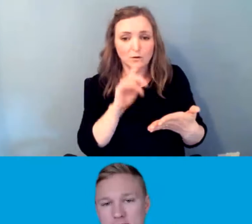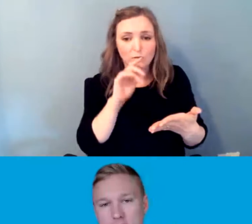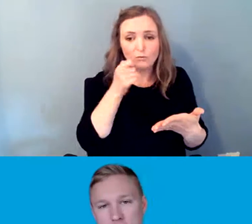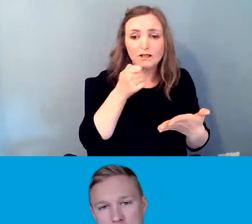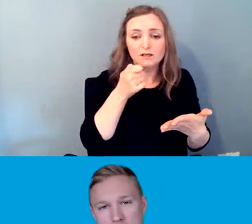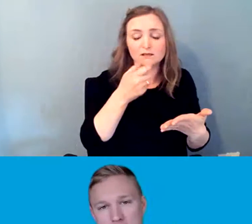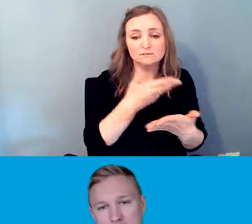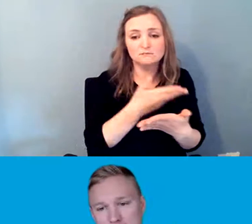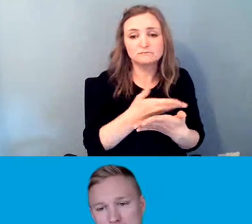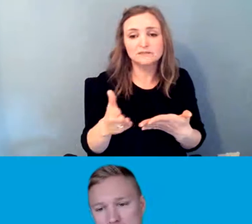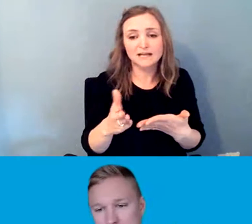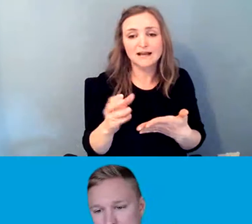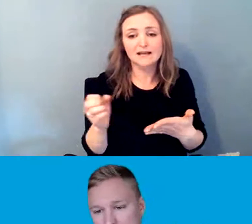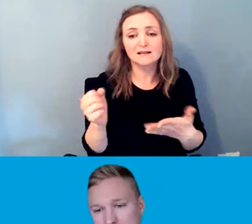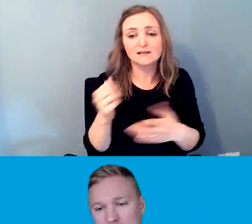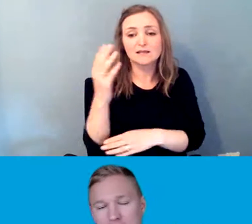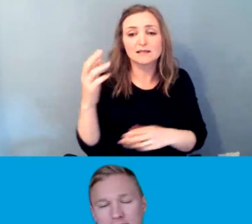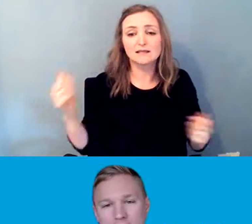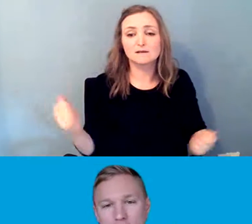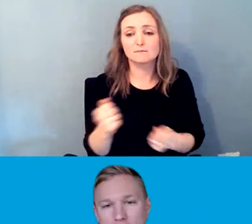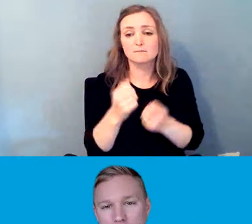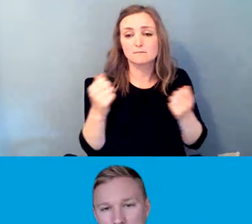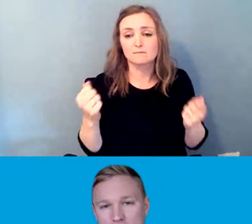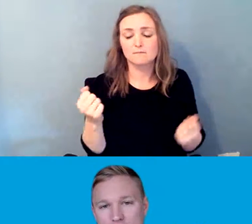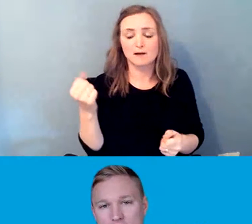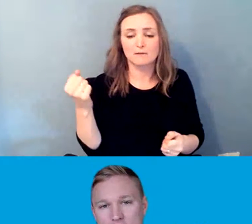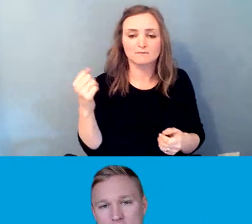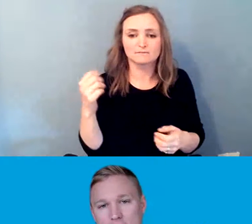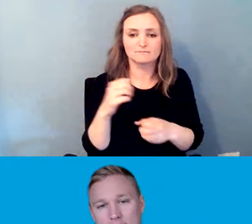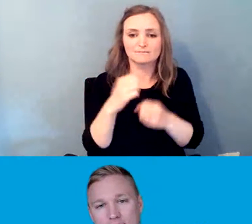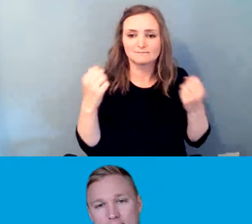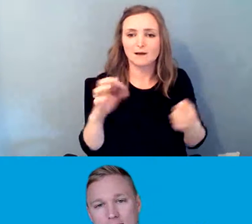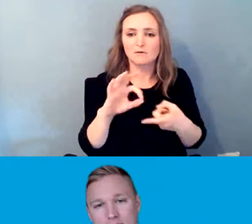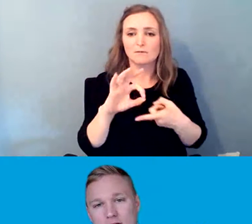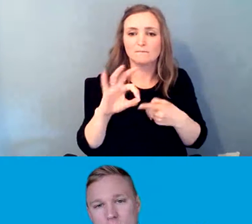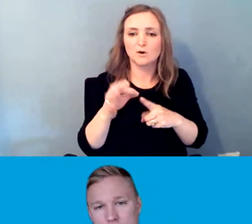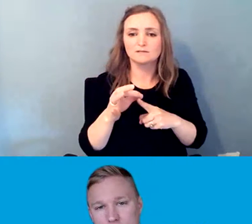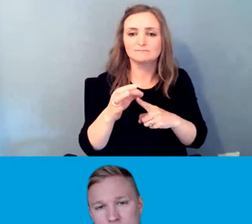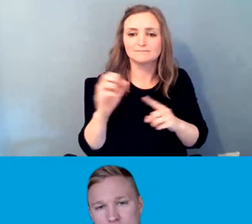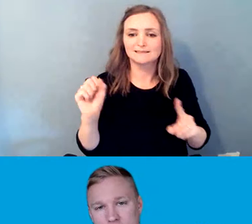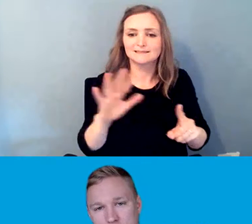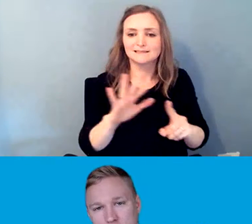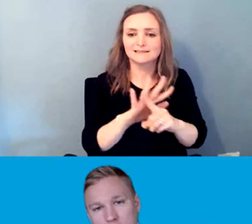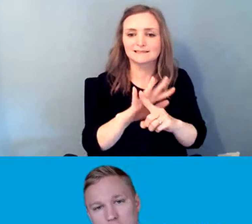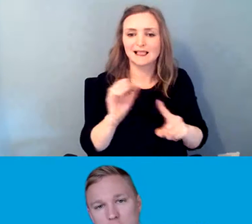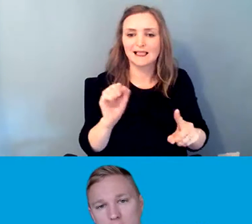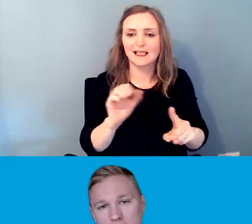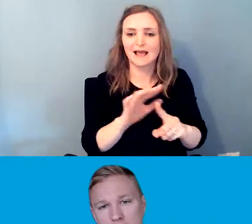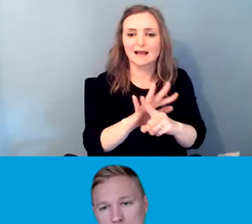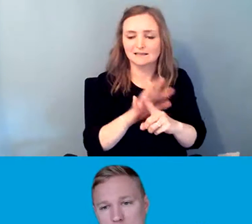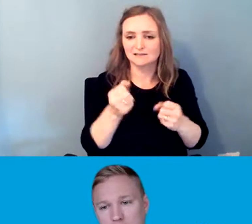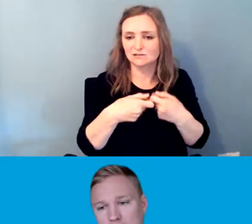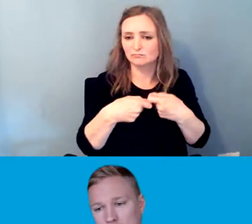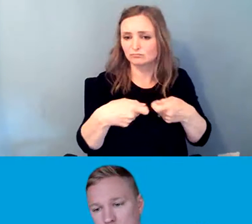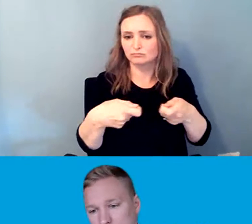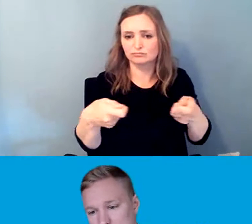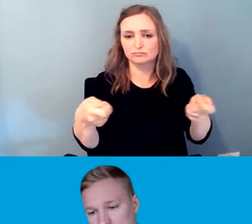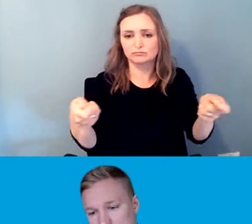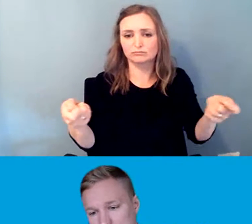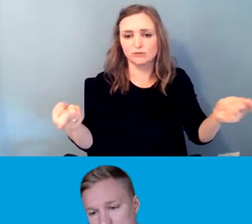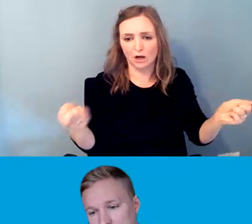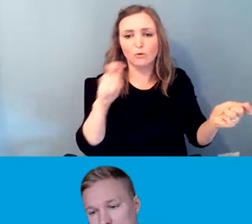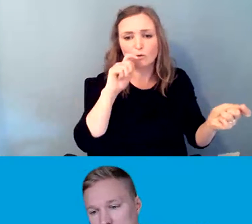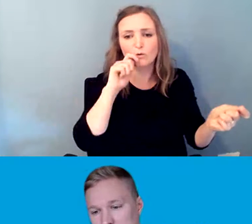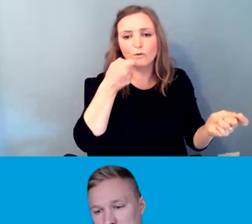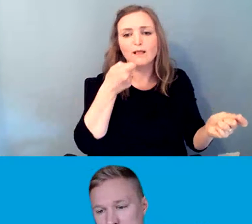around to everybody that's attended. I think they did go out ahead of the session to those that registered, but we'll recirculate